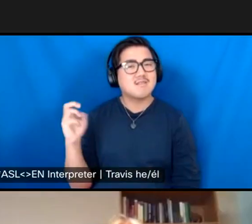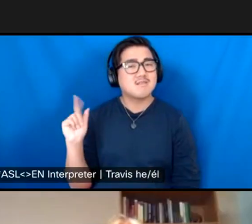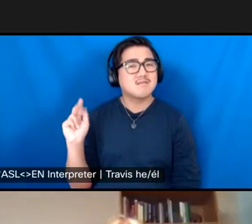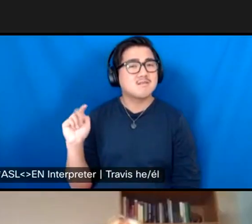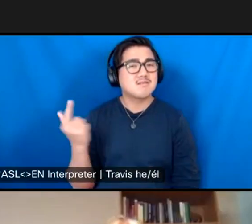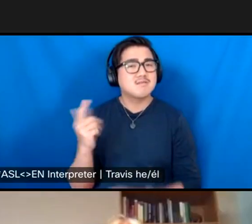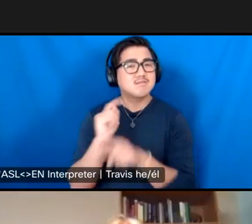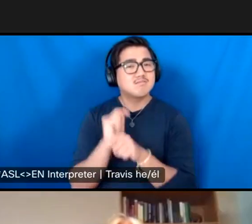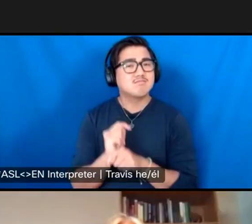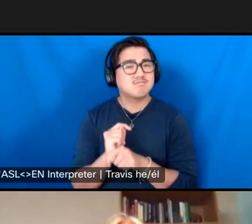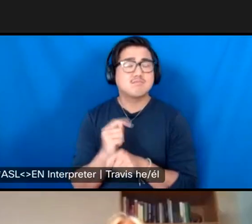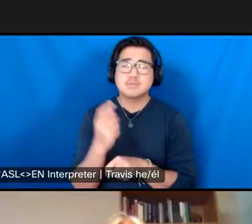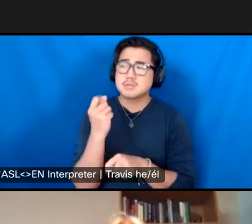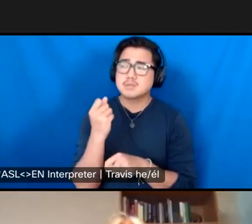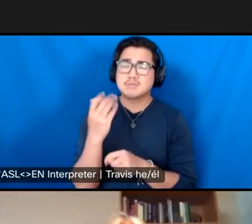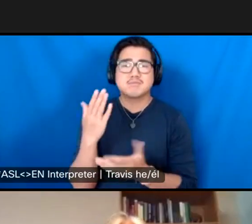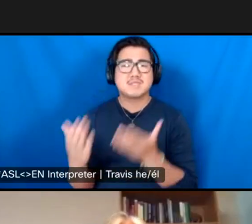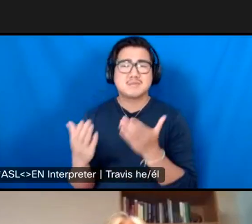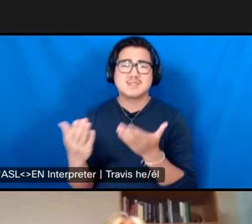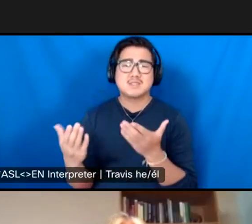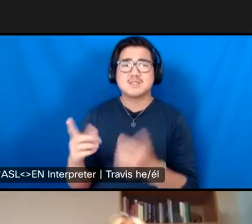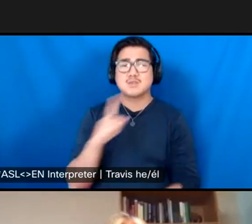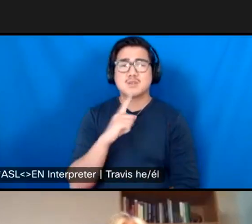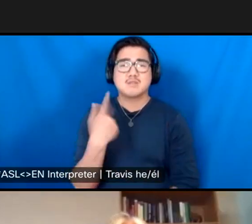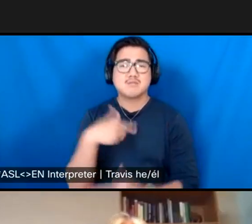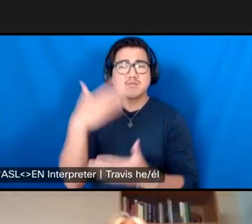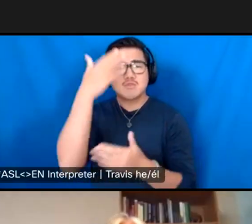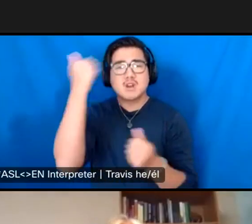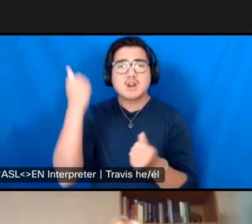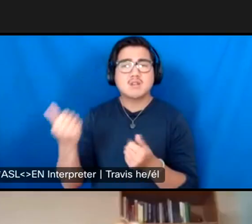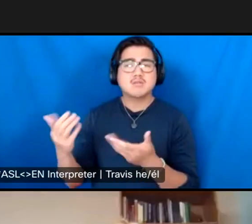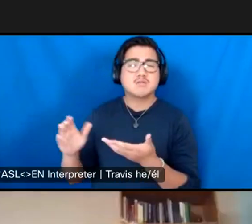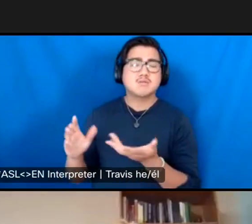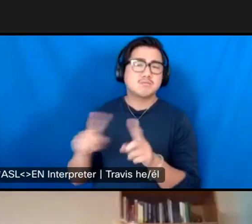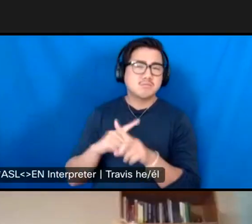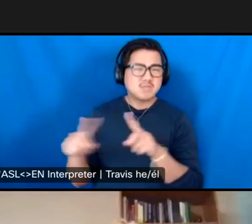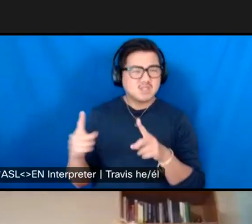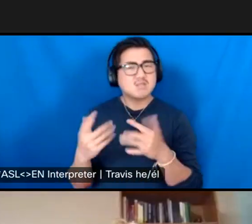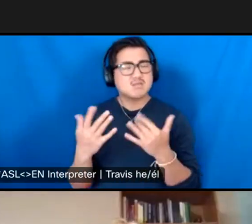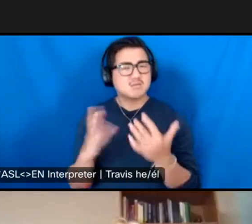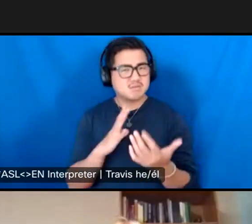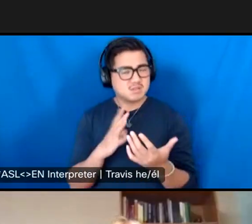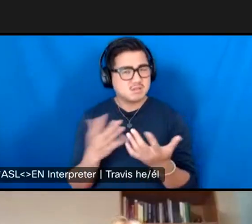separated from them, but we have them. And again, sometimes we just have to